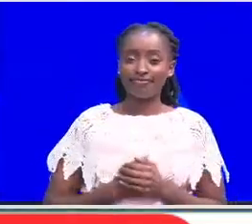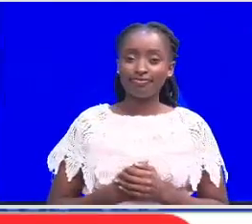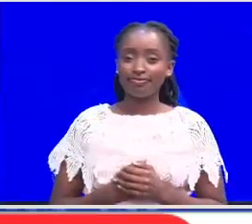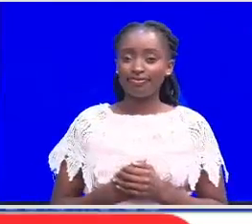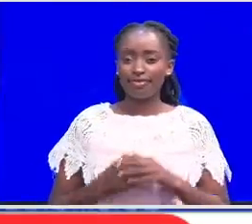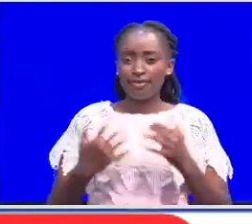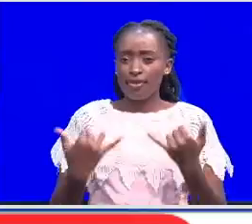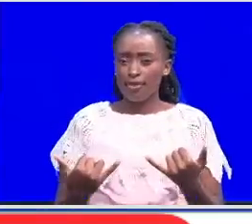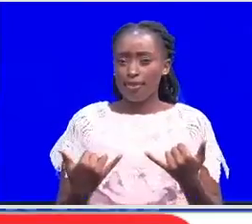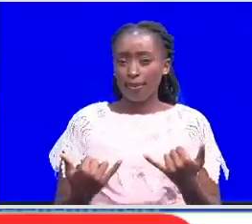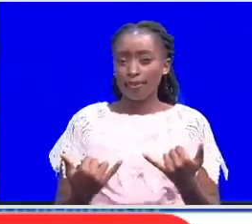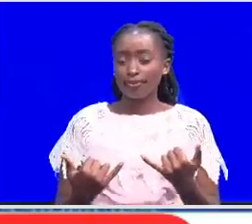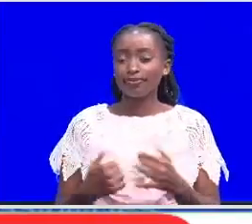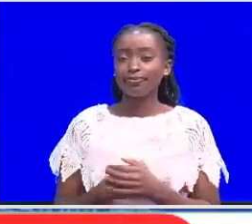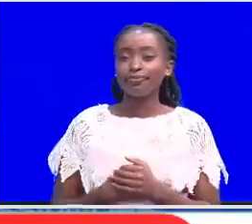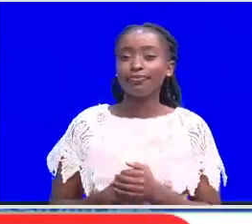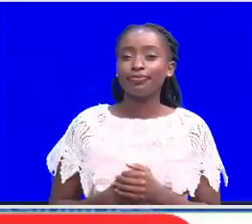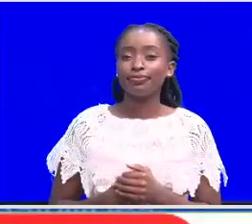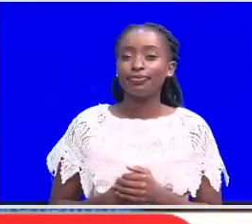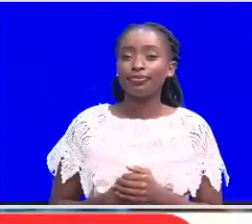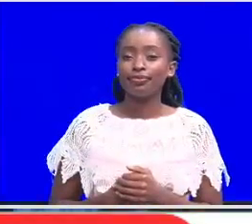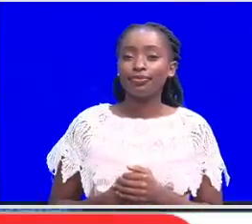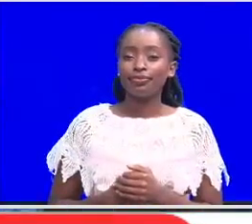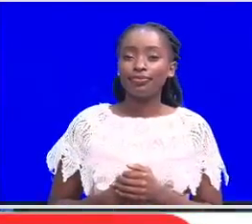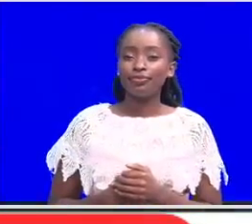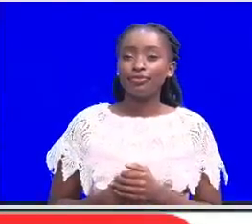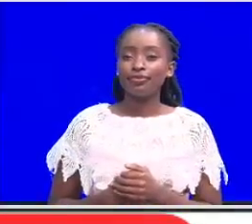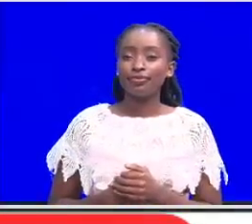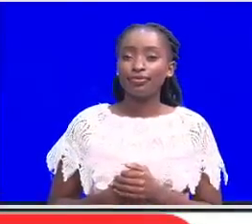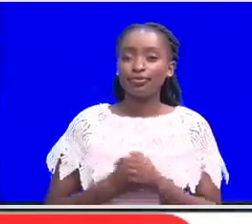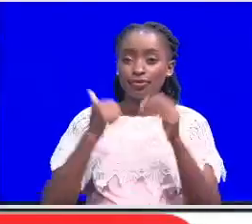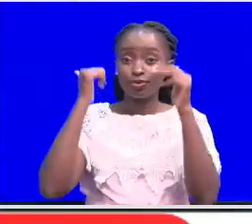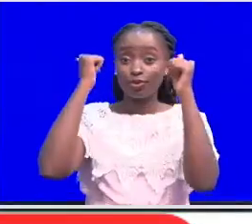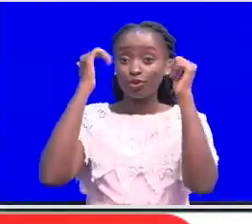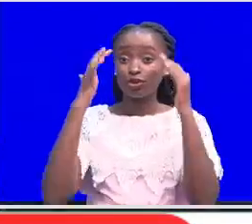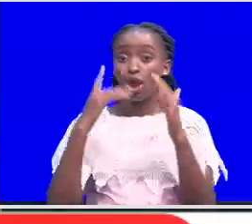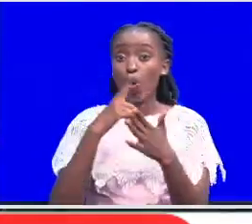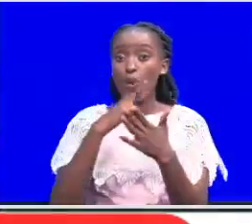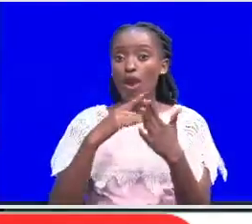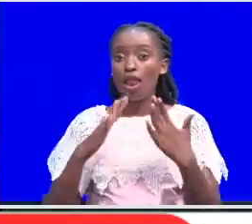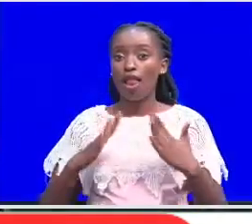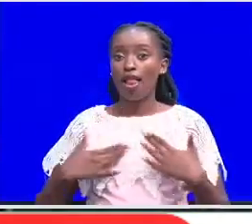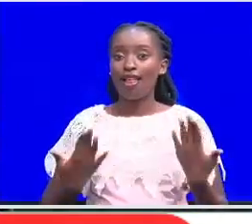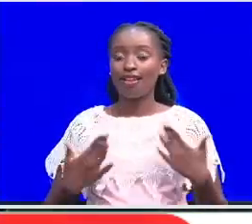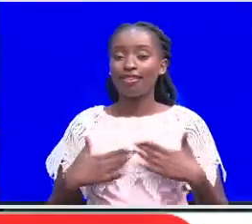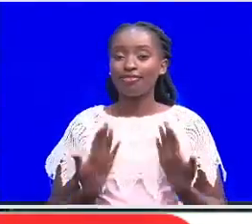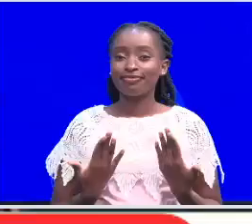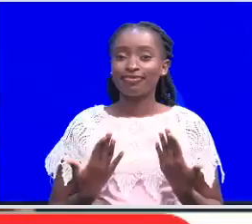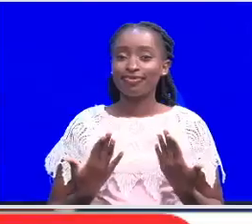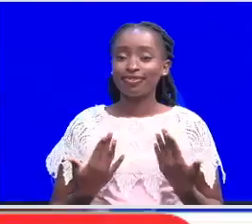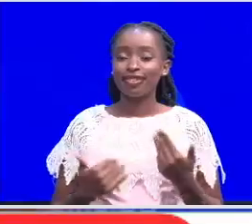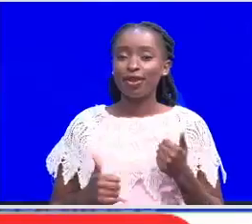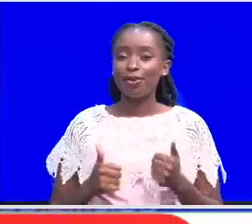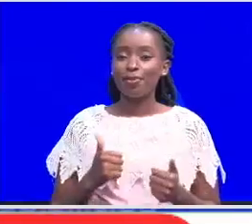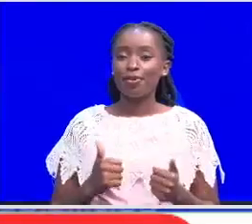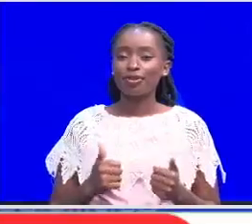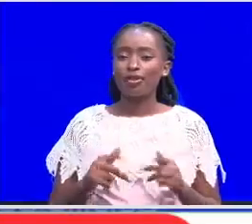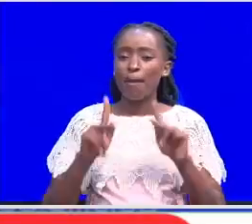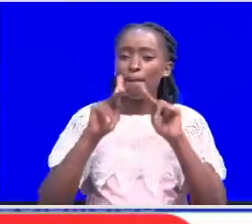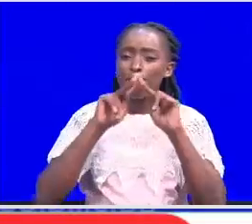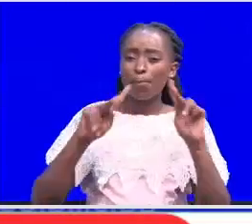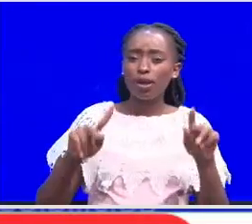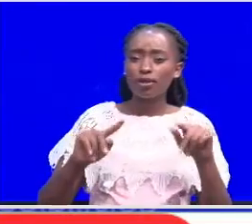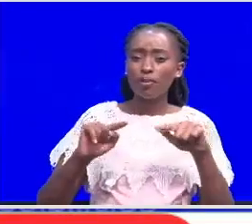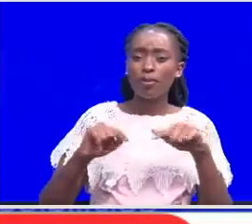Currently, I'm a student of happiness at the Happiness Studies Academy of